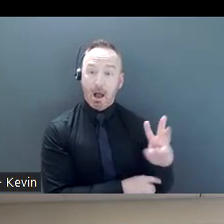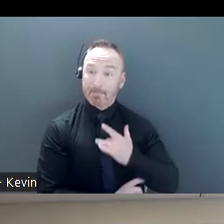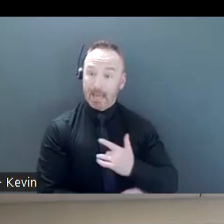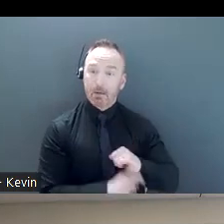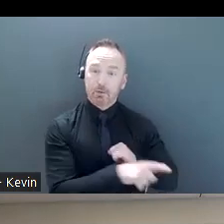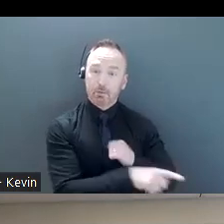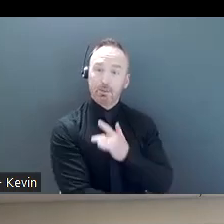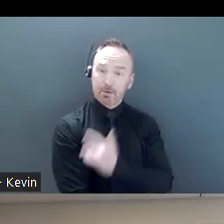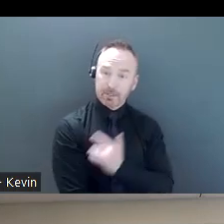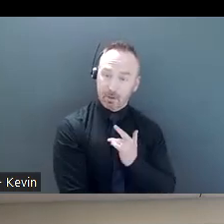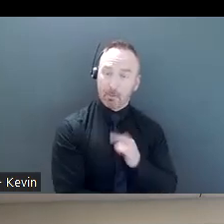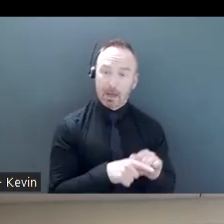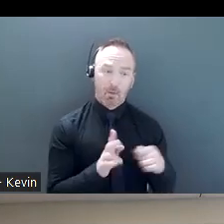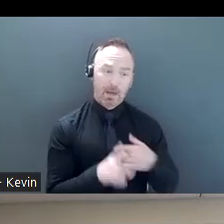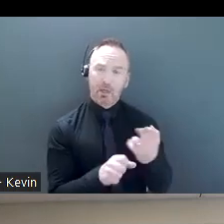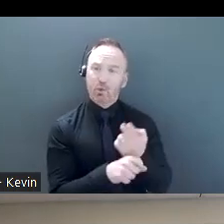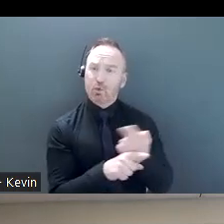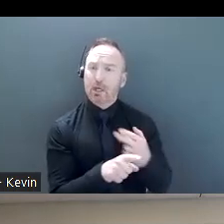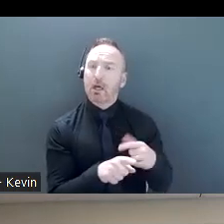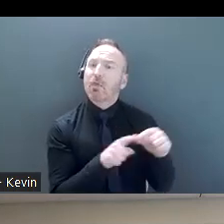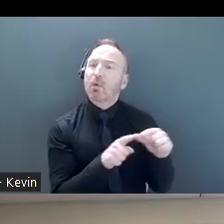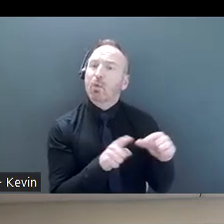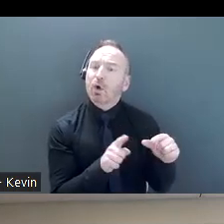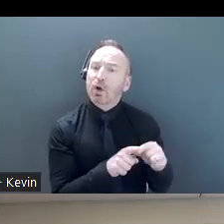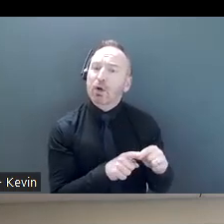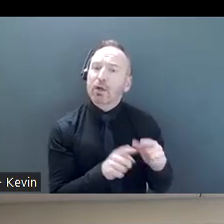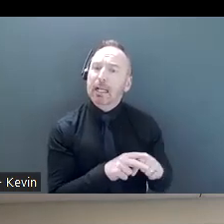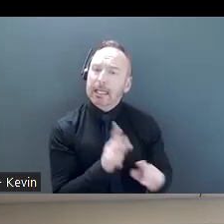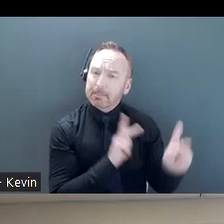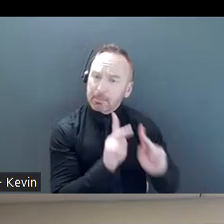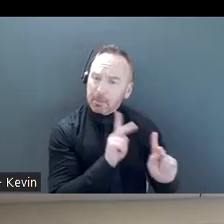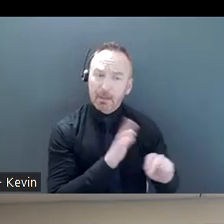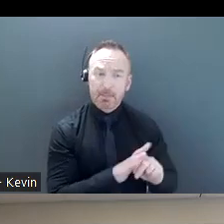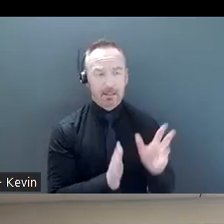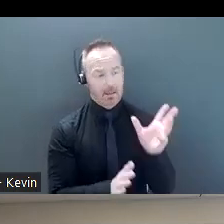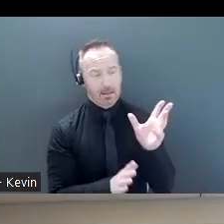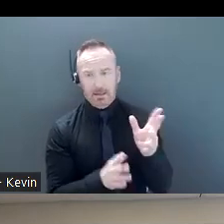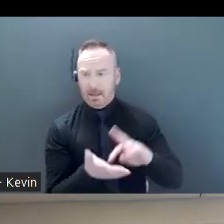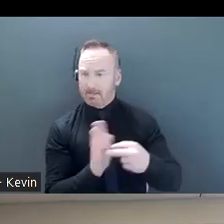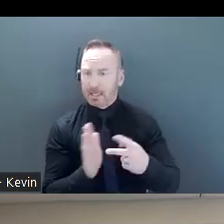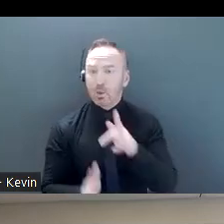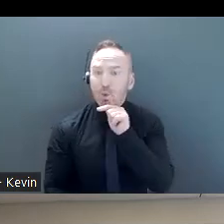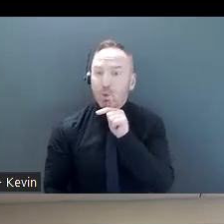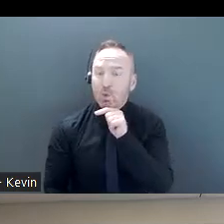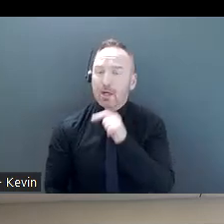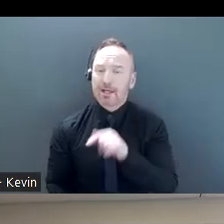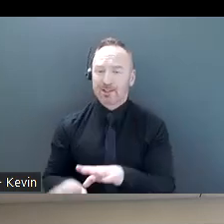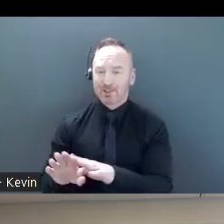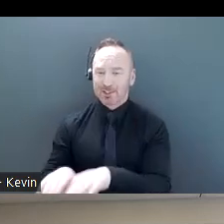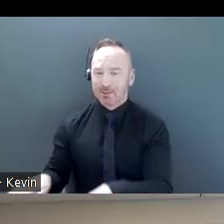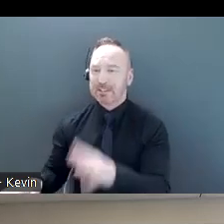I'm talking about the parents of the child. So the grandparents would pursue either legislation. I